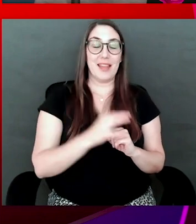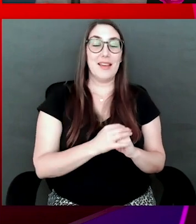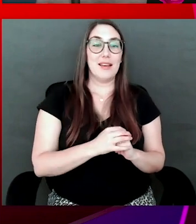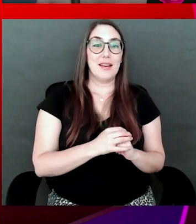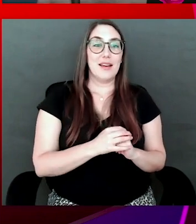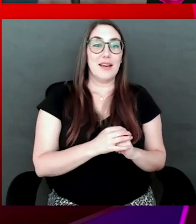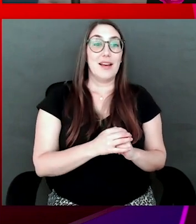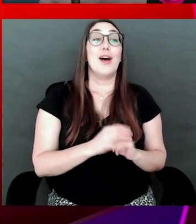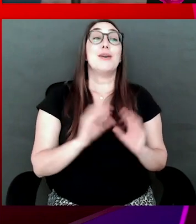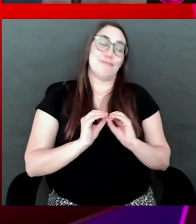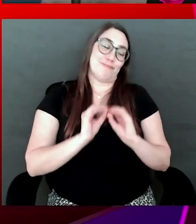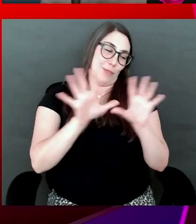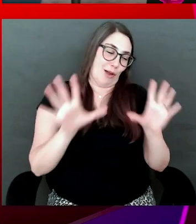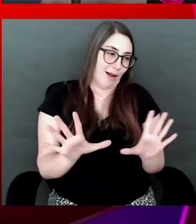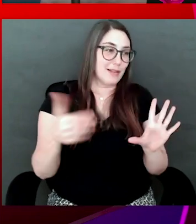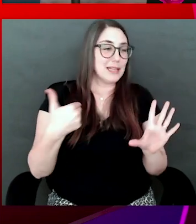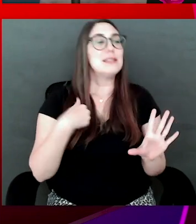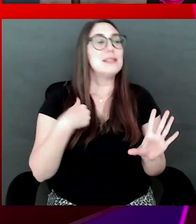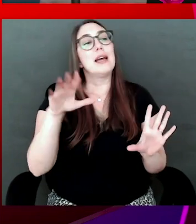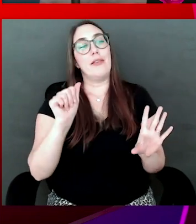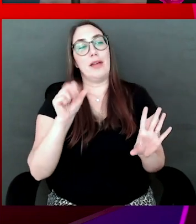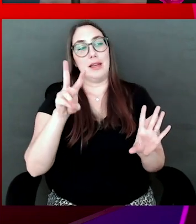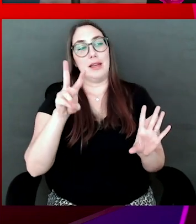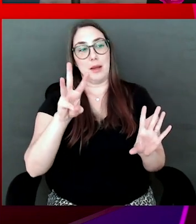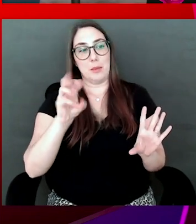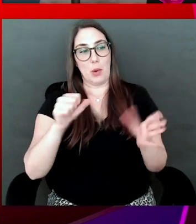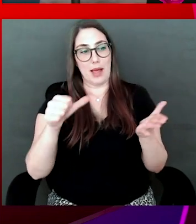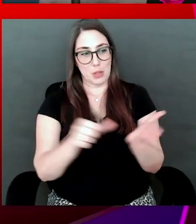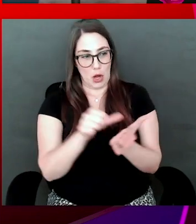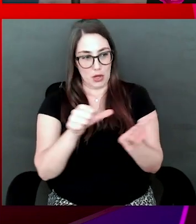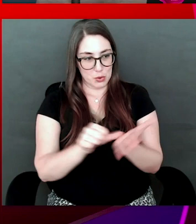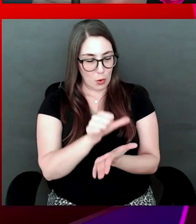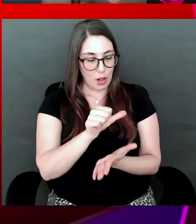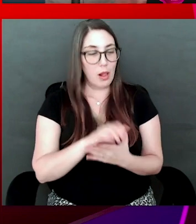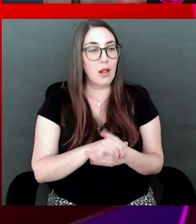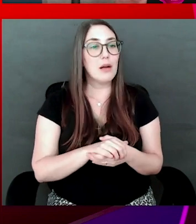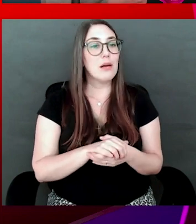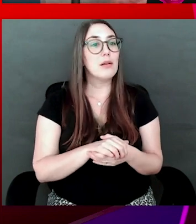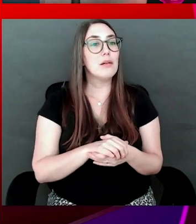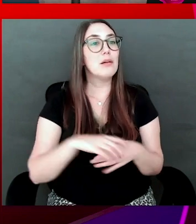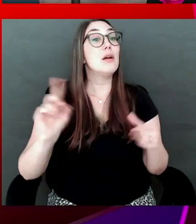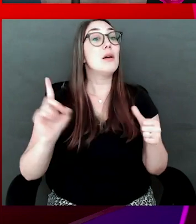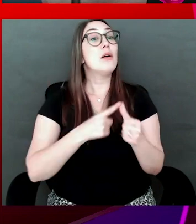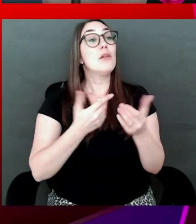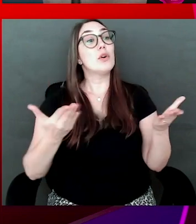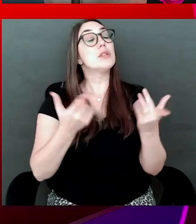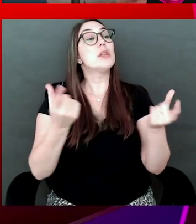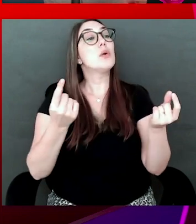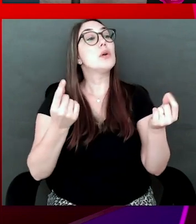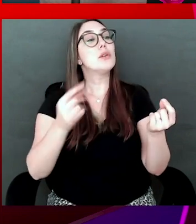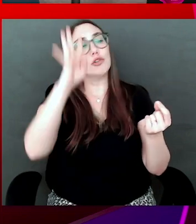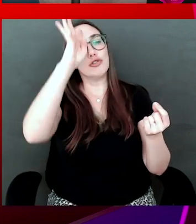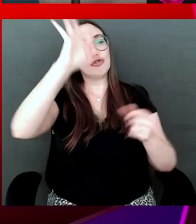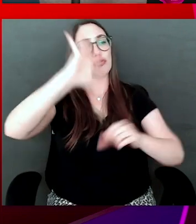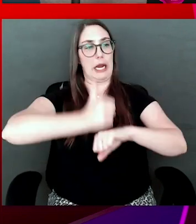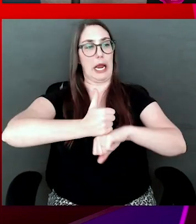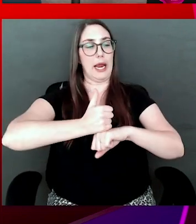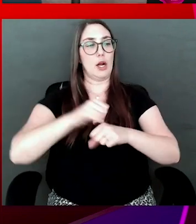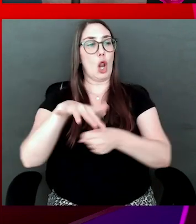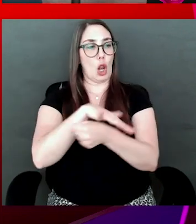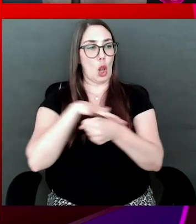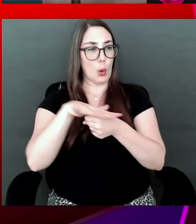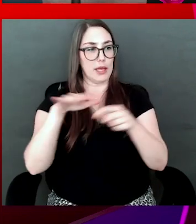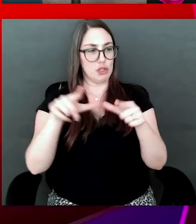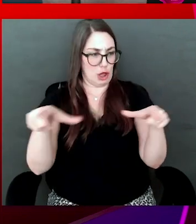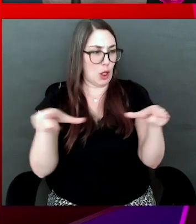AWS console, and I'm the first thing we need to do is create a location. So I'm in the GameLift console. First,